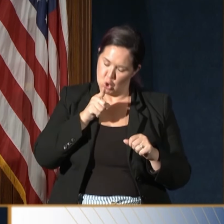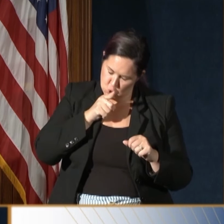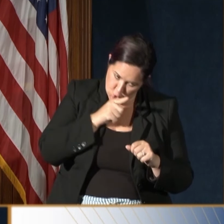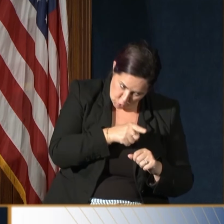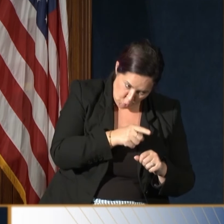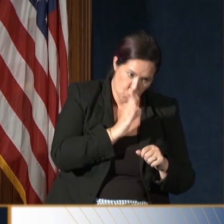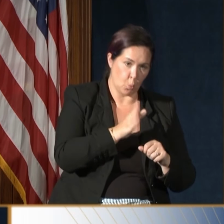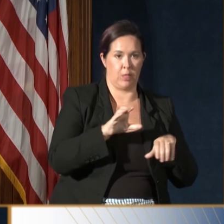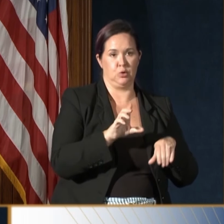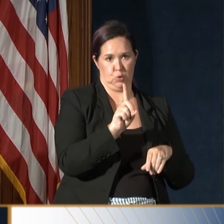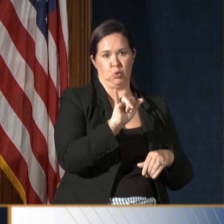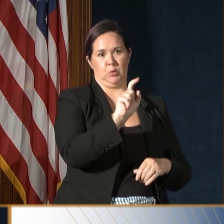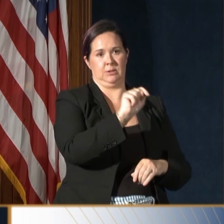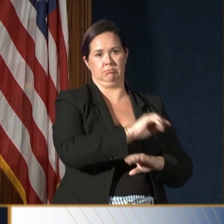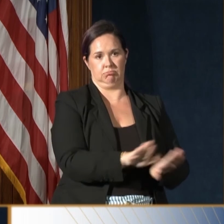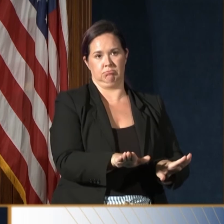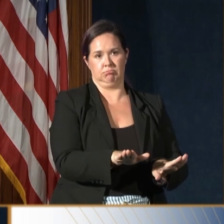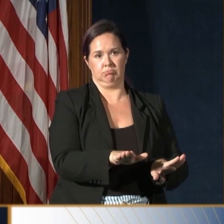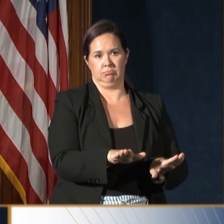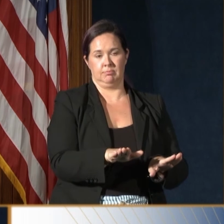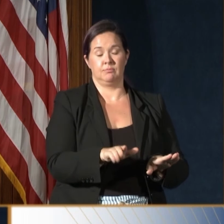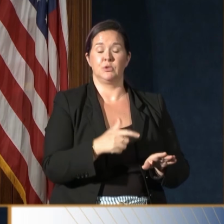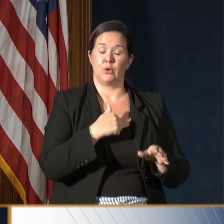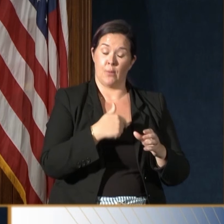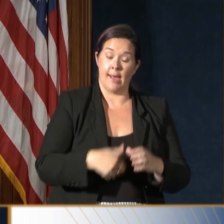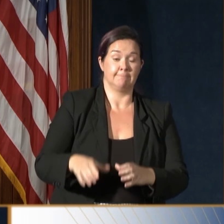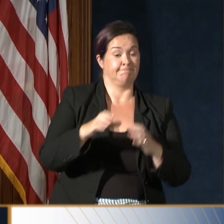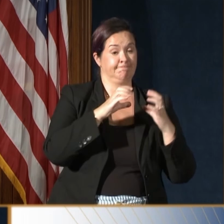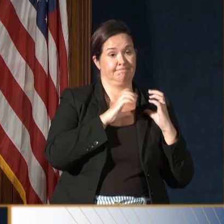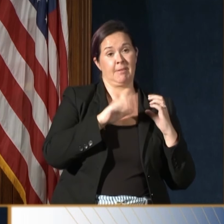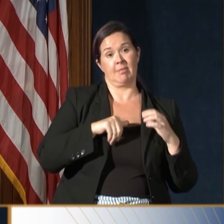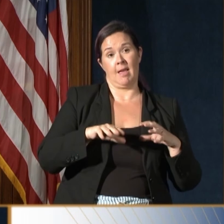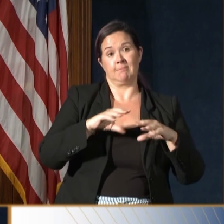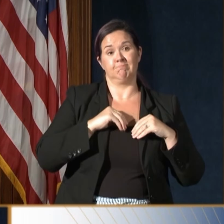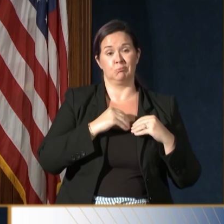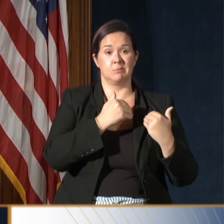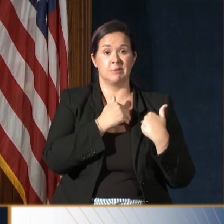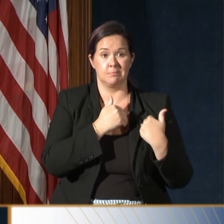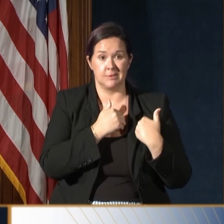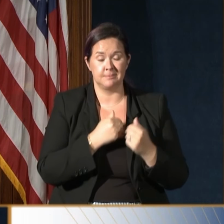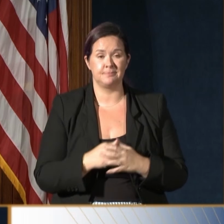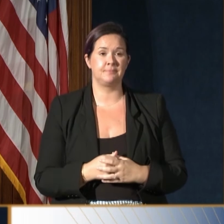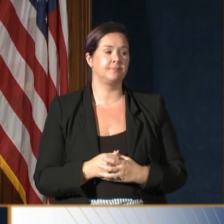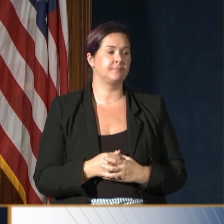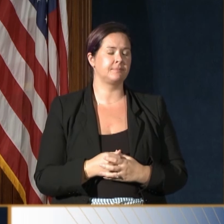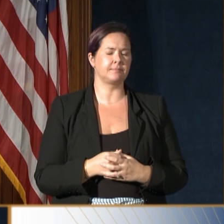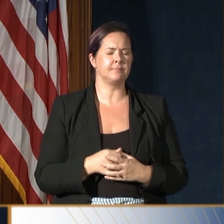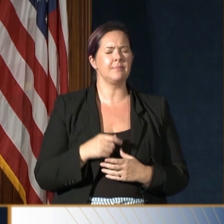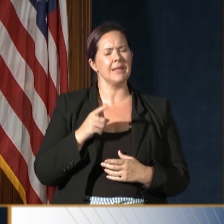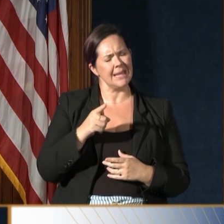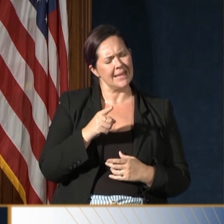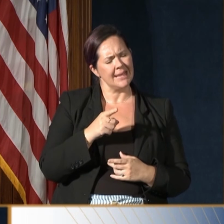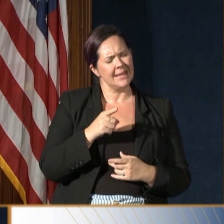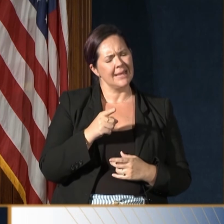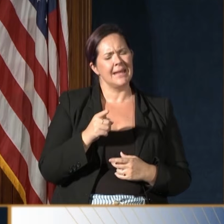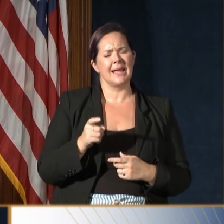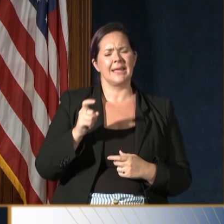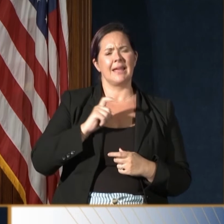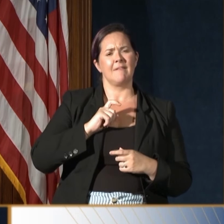done. And so I took it as a responsibility. But what he did was give me the opportunity to work